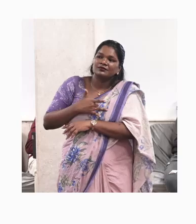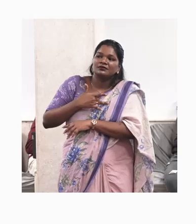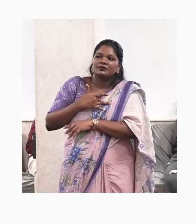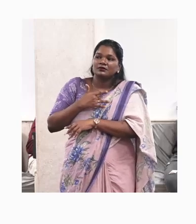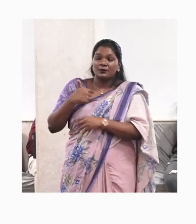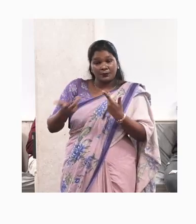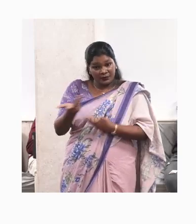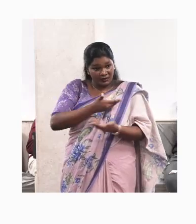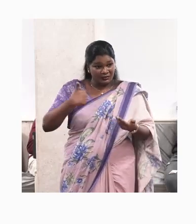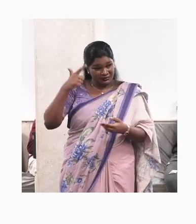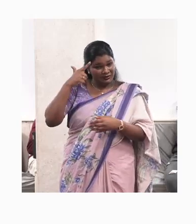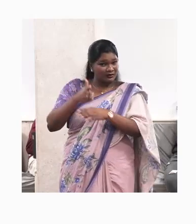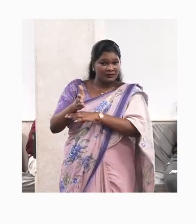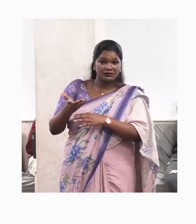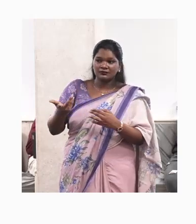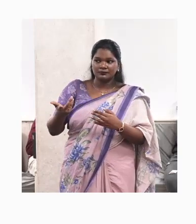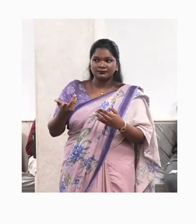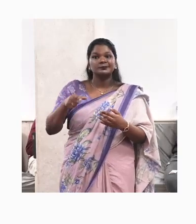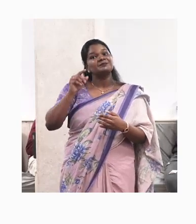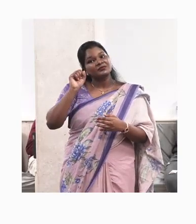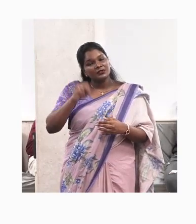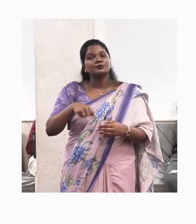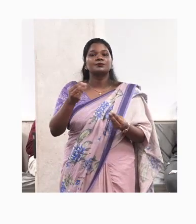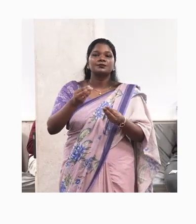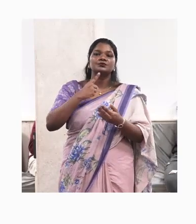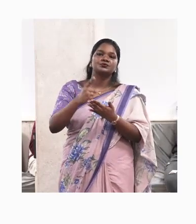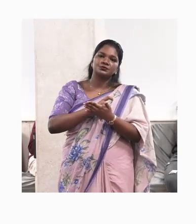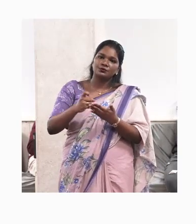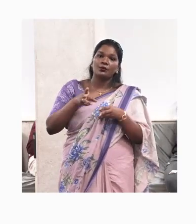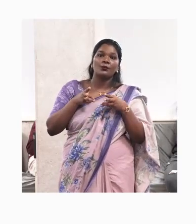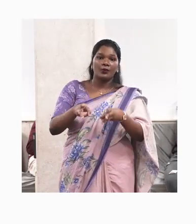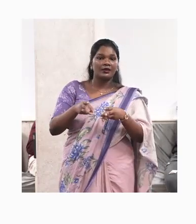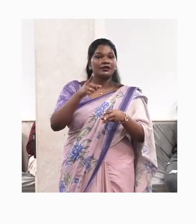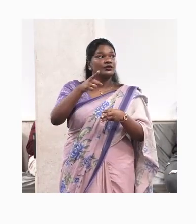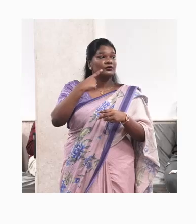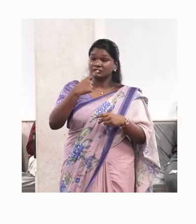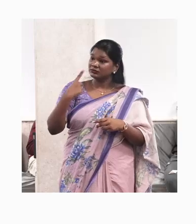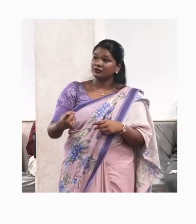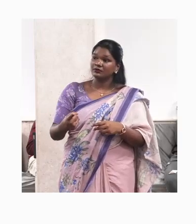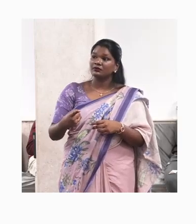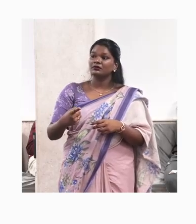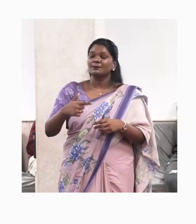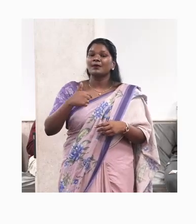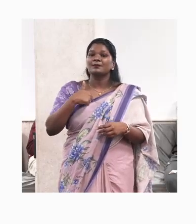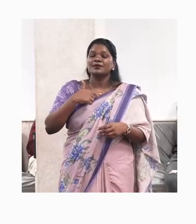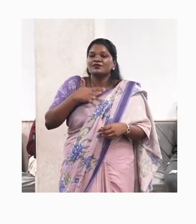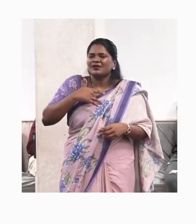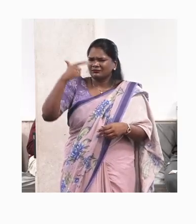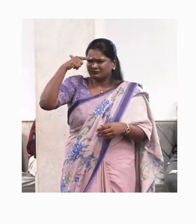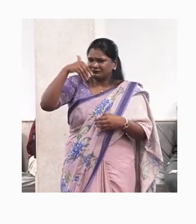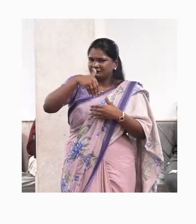or we think may hurt. Sometimes the truth hurts, and the way you say it, the